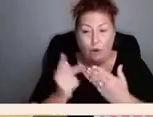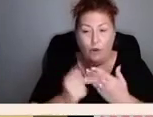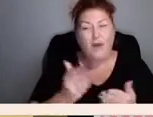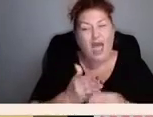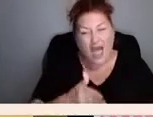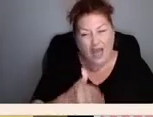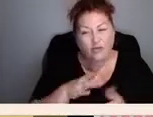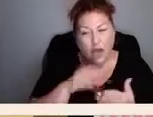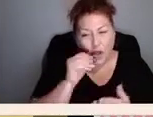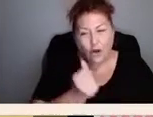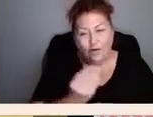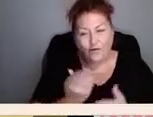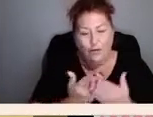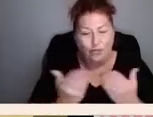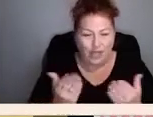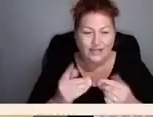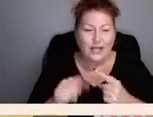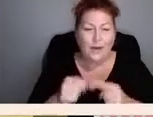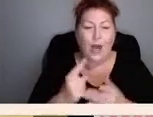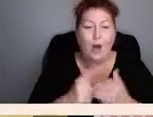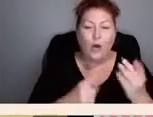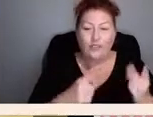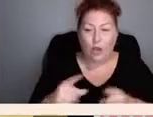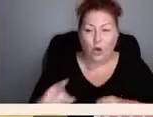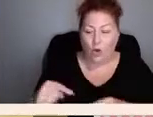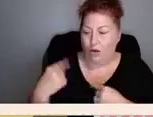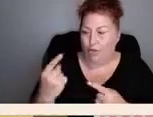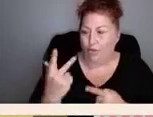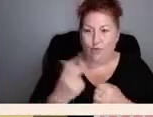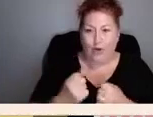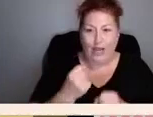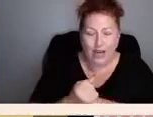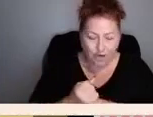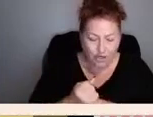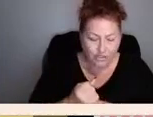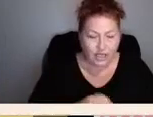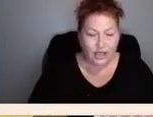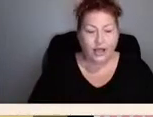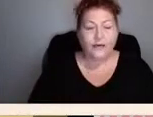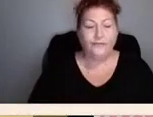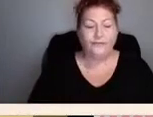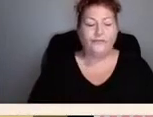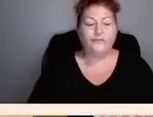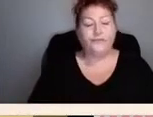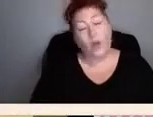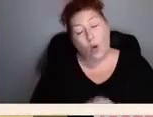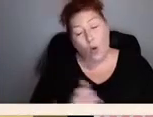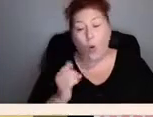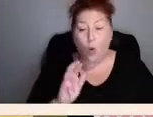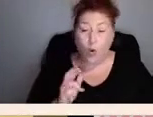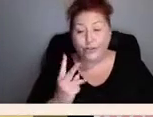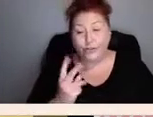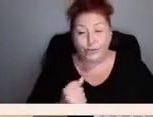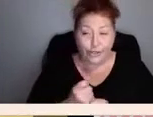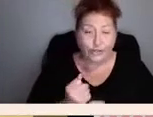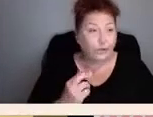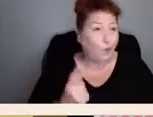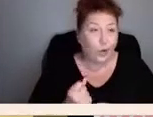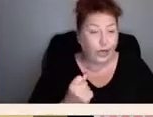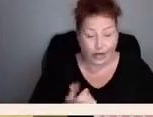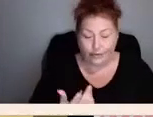a few things about what's been going on these last 3 years, and or 2 years or 1